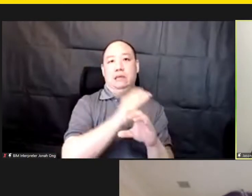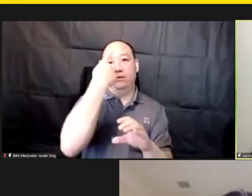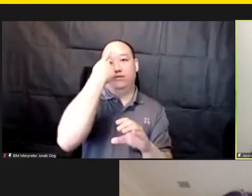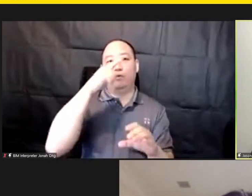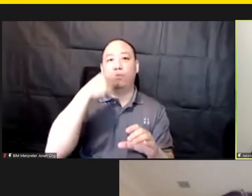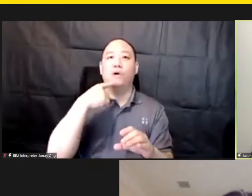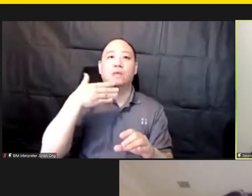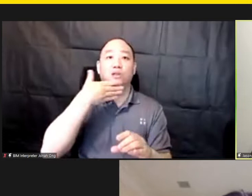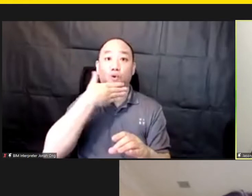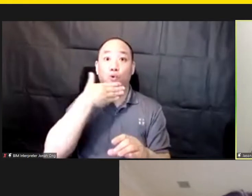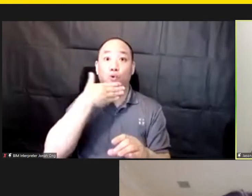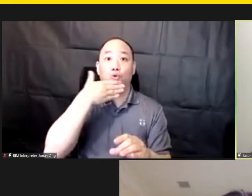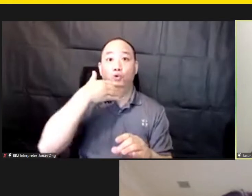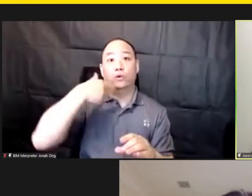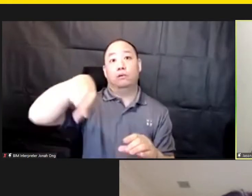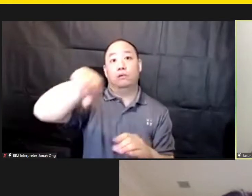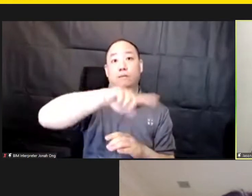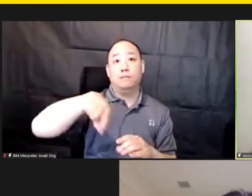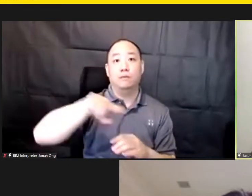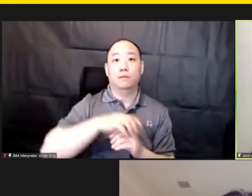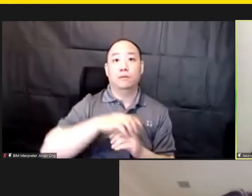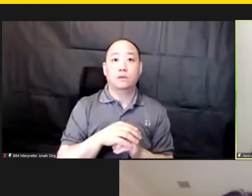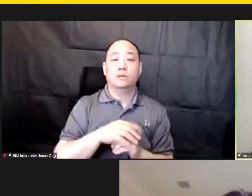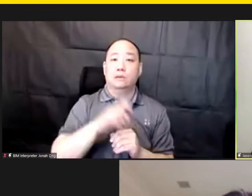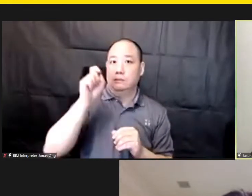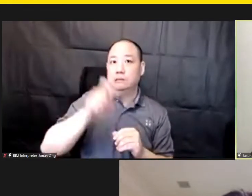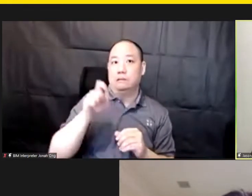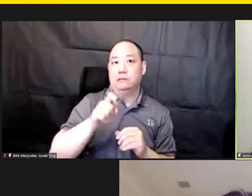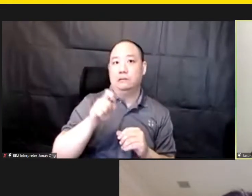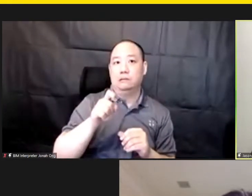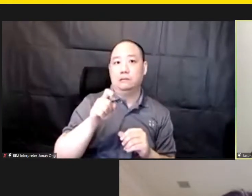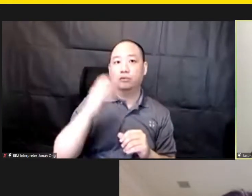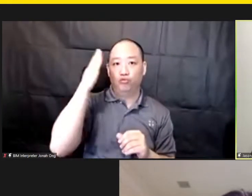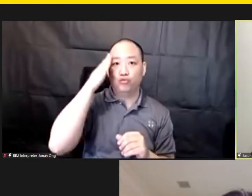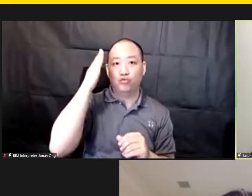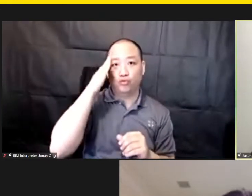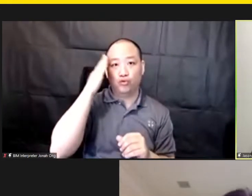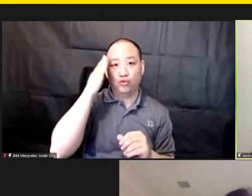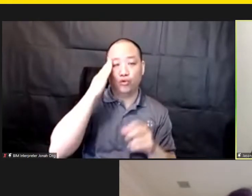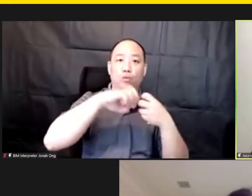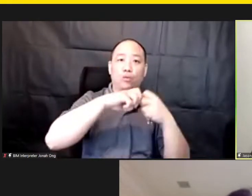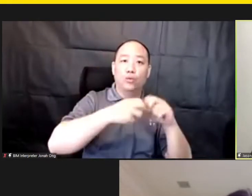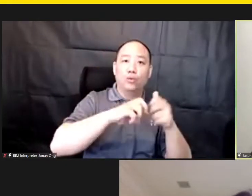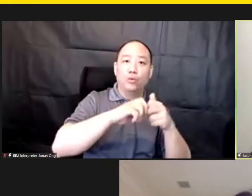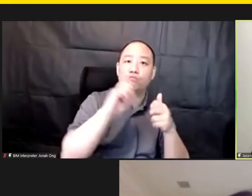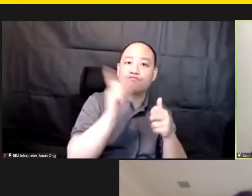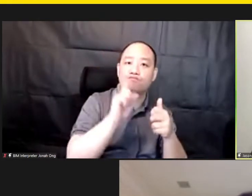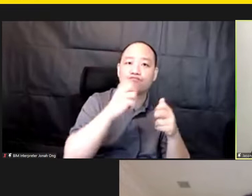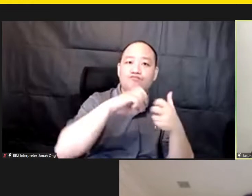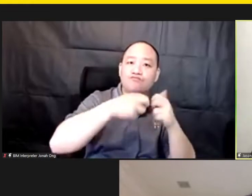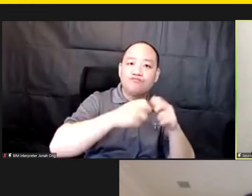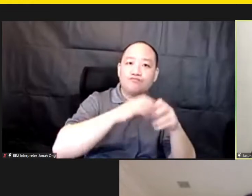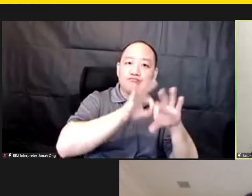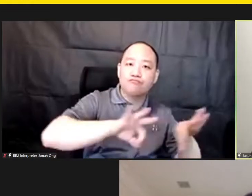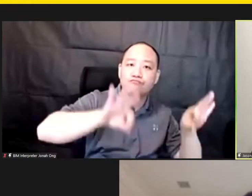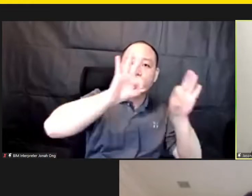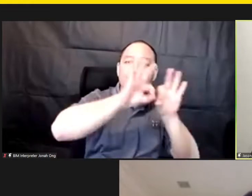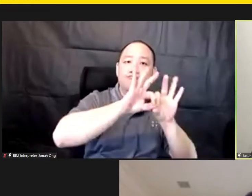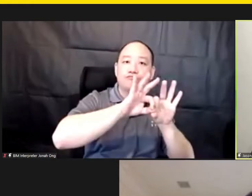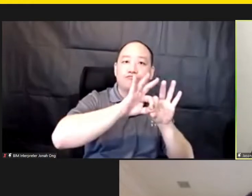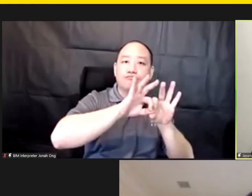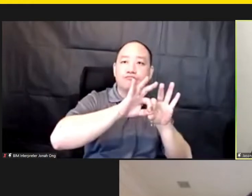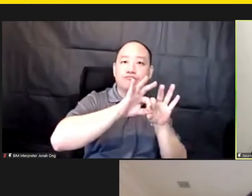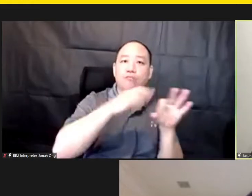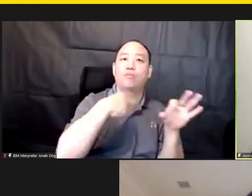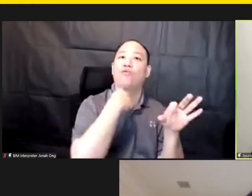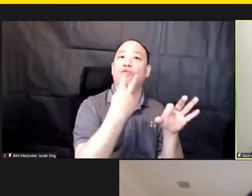make sure that, you know, that we address the conversations that go on even in non-popular spaces. That